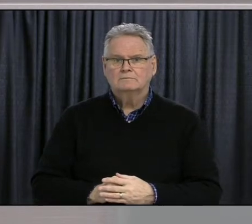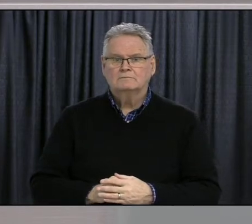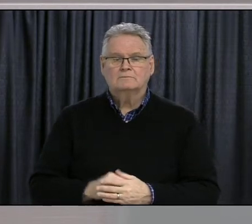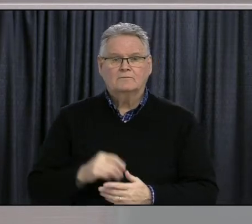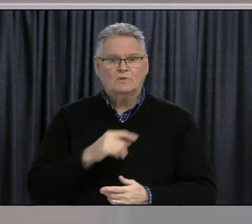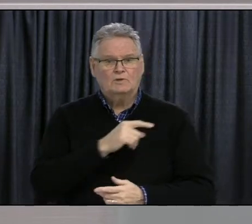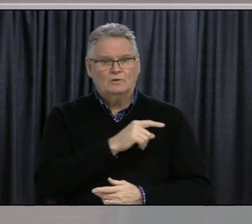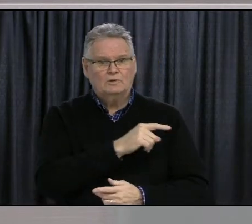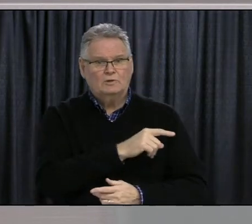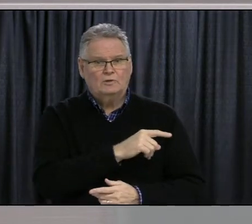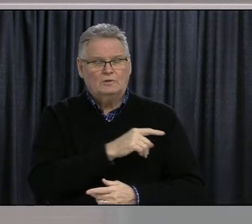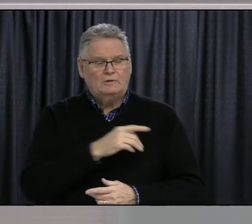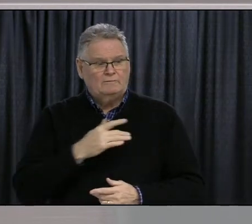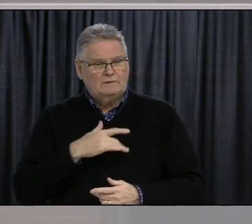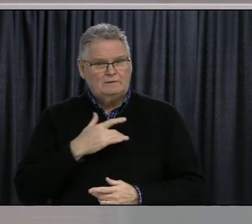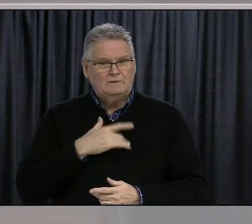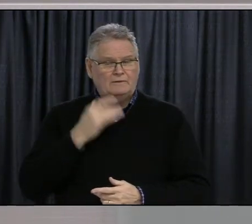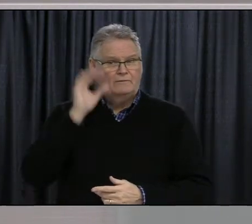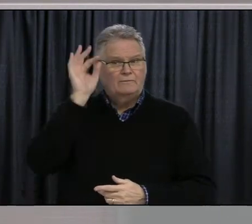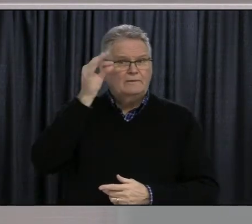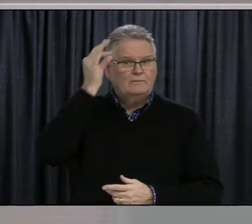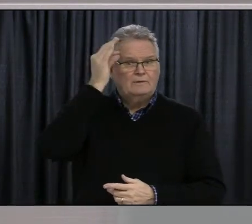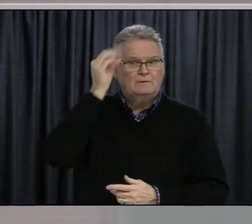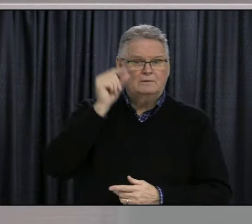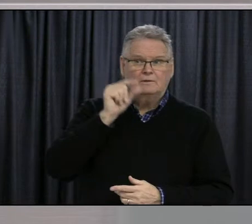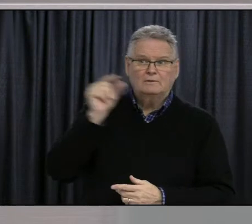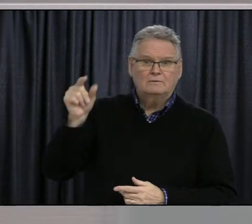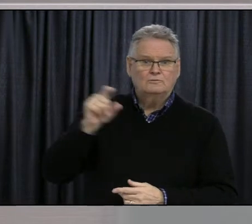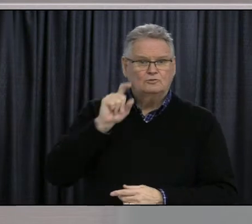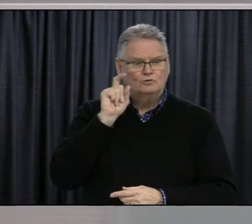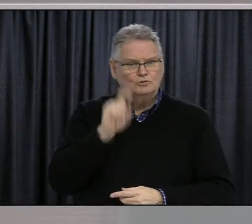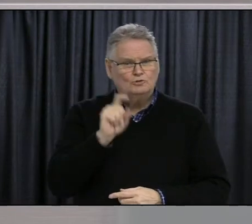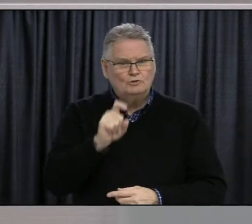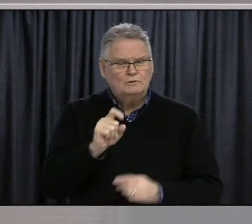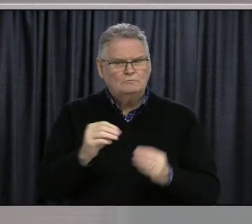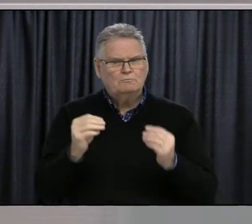link. No. This is